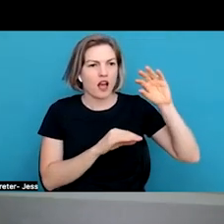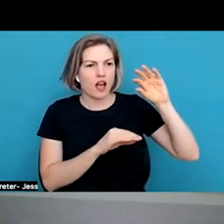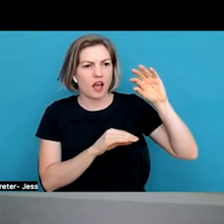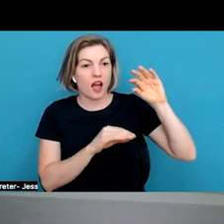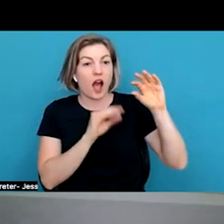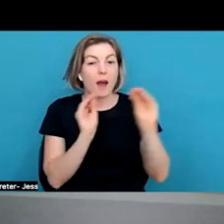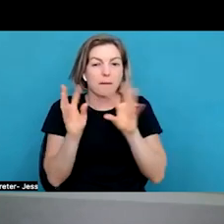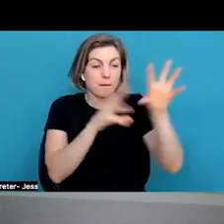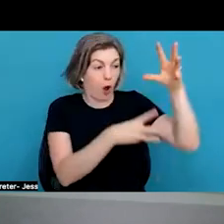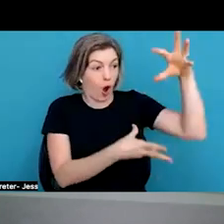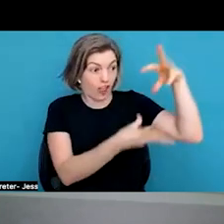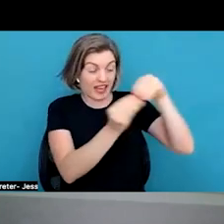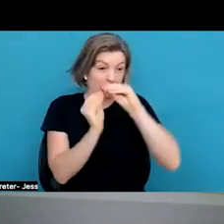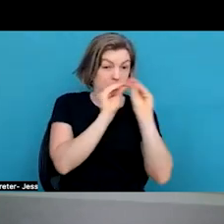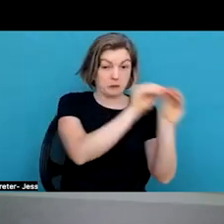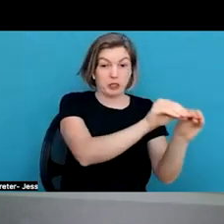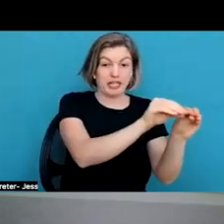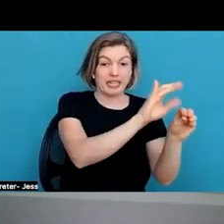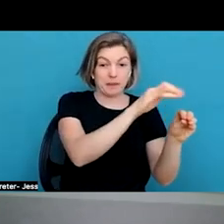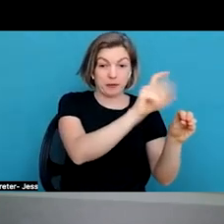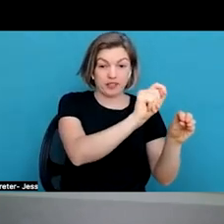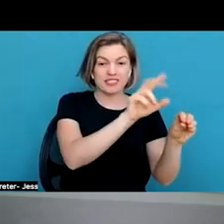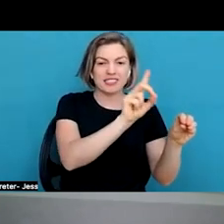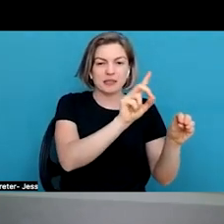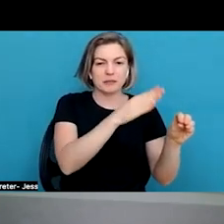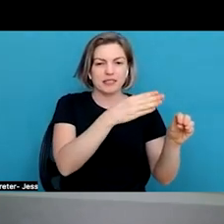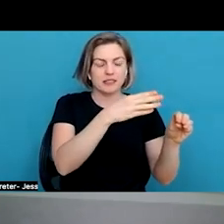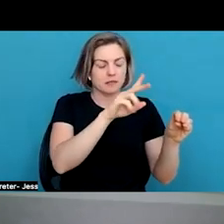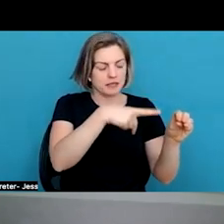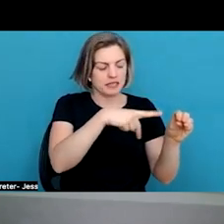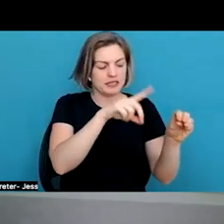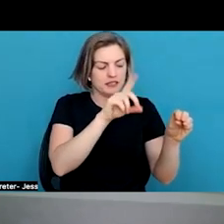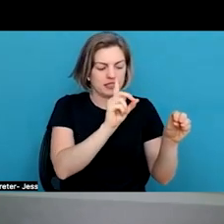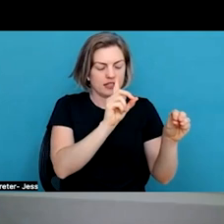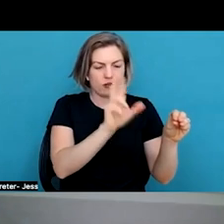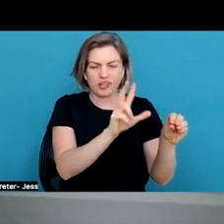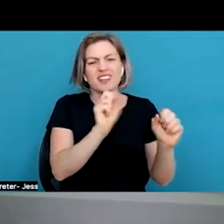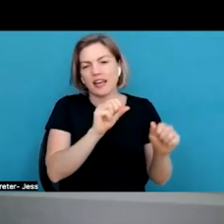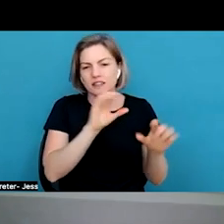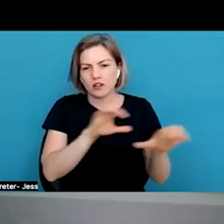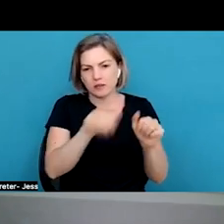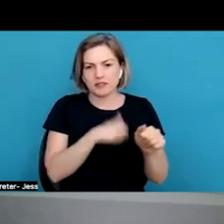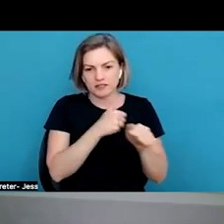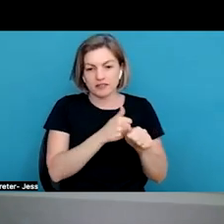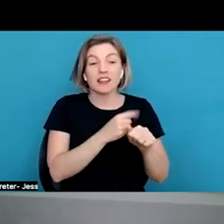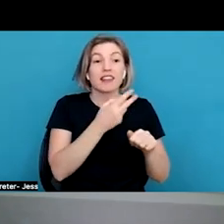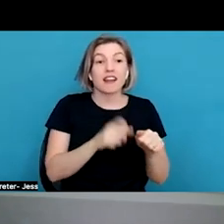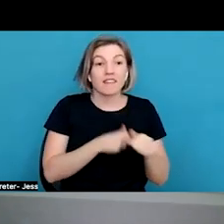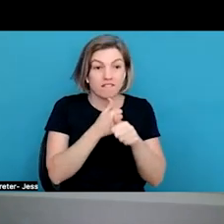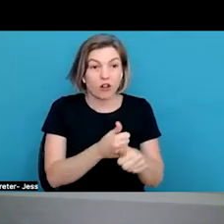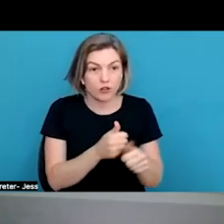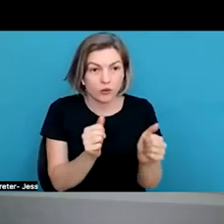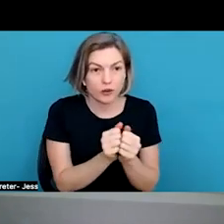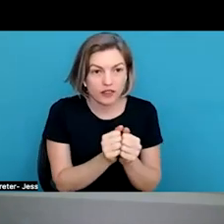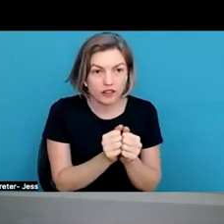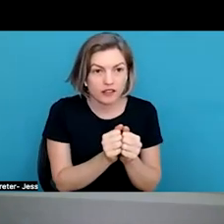to GPT-3, which of course could be done, behind the scenes. I packed that all in, and then I followed it with, I'd